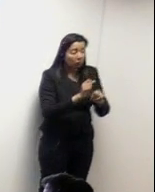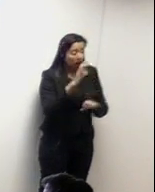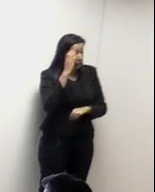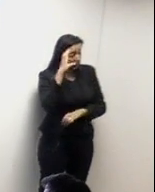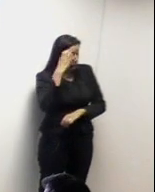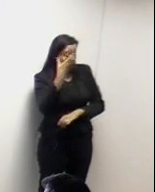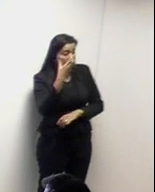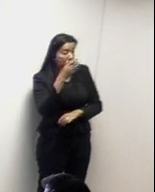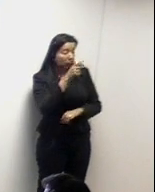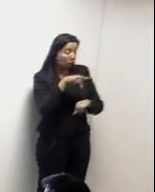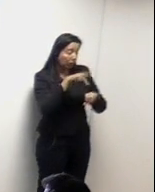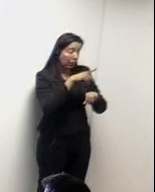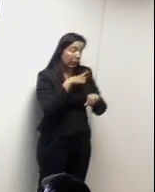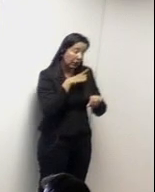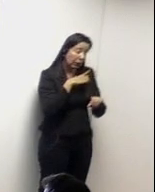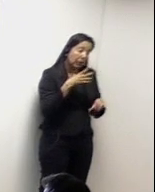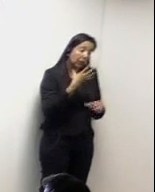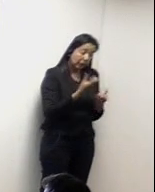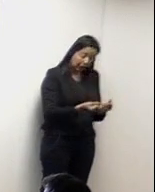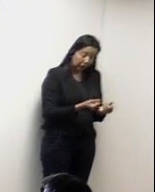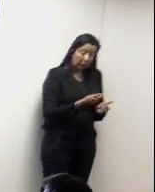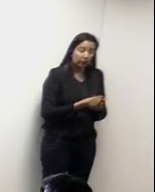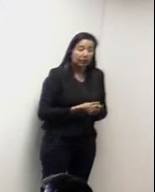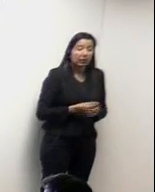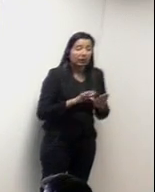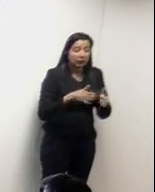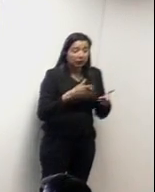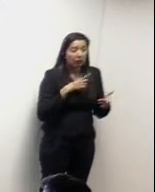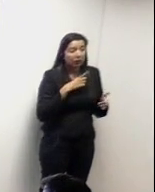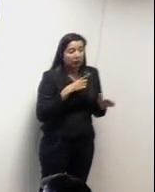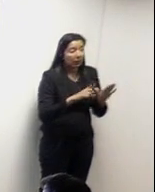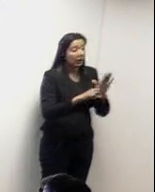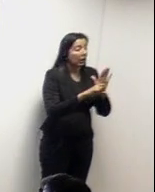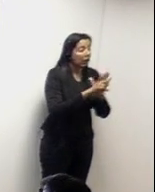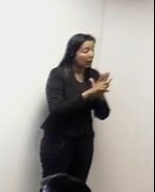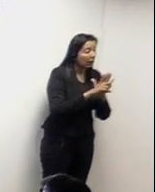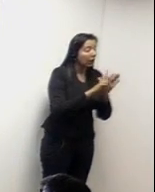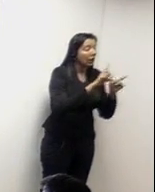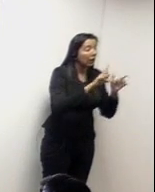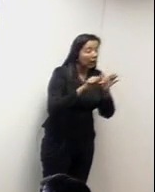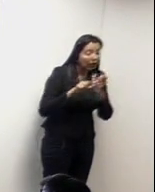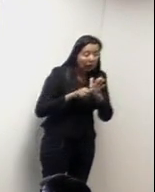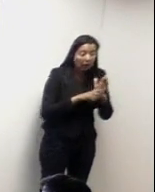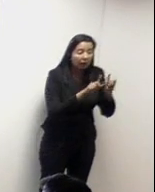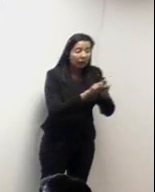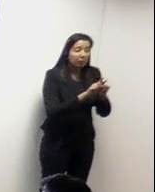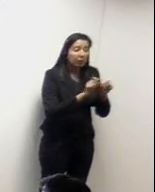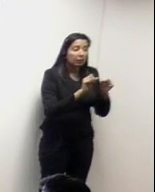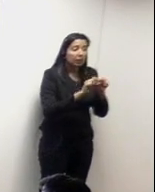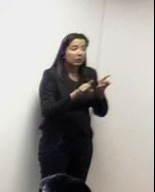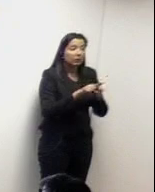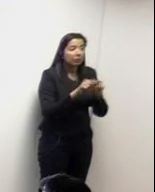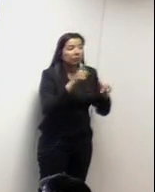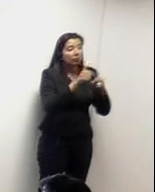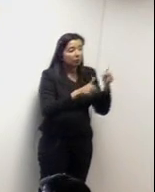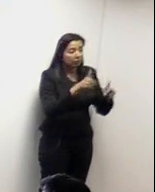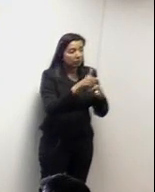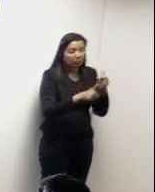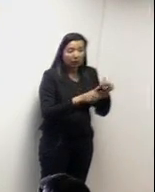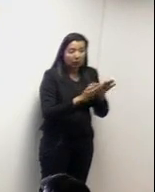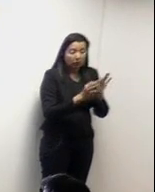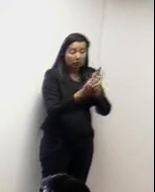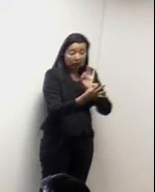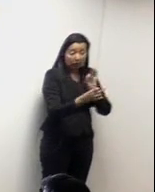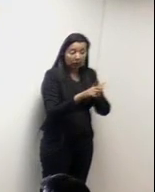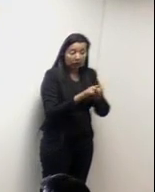We also are concerned with delays, which are effects of action at a distance in time. They can be very important,